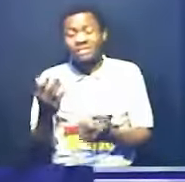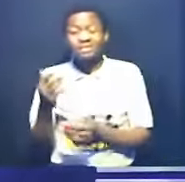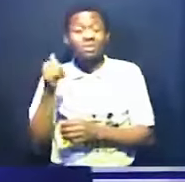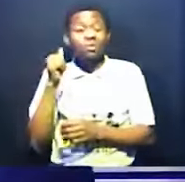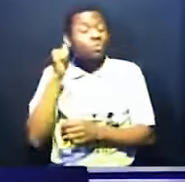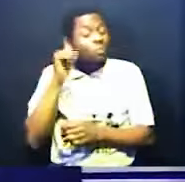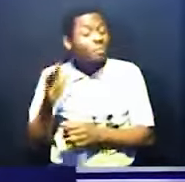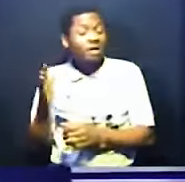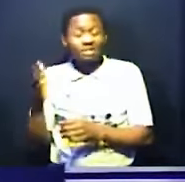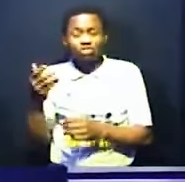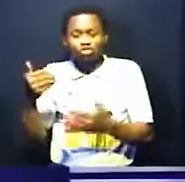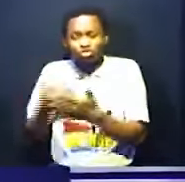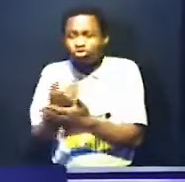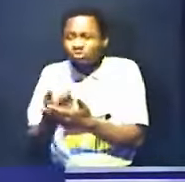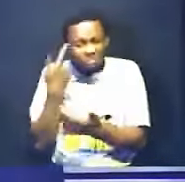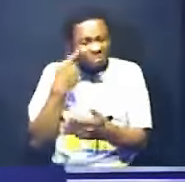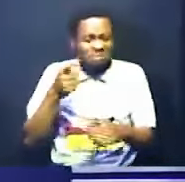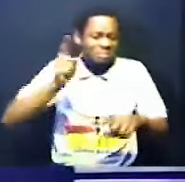se omra.